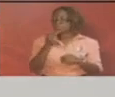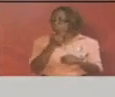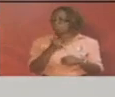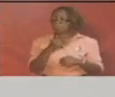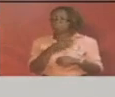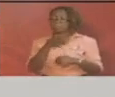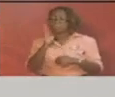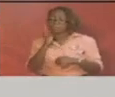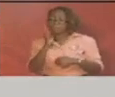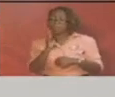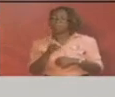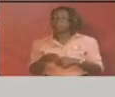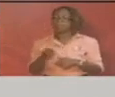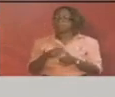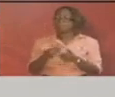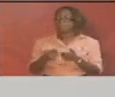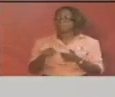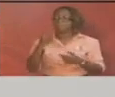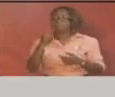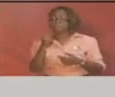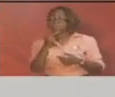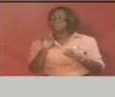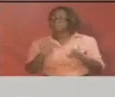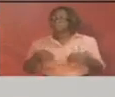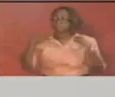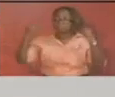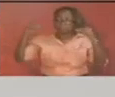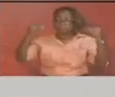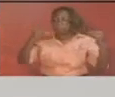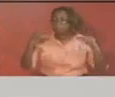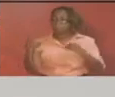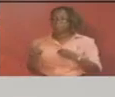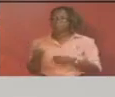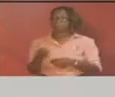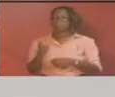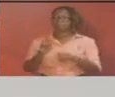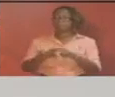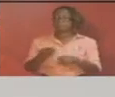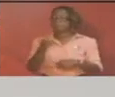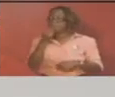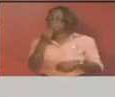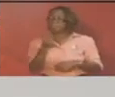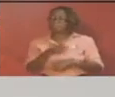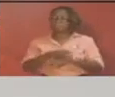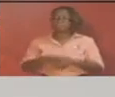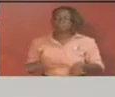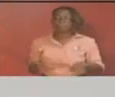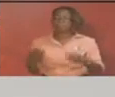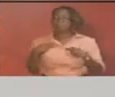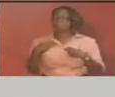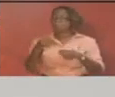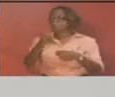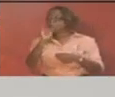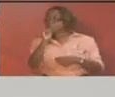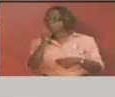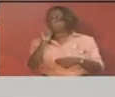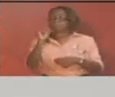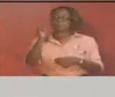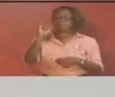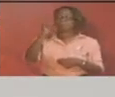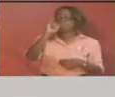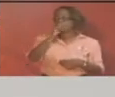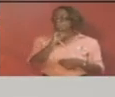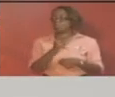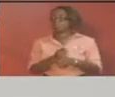you know, restaurants are allowed to sell in-house dining once there's no alcohol. So that is allowed with the regulation the